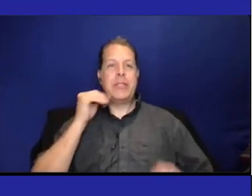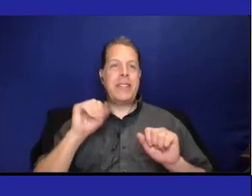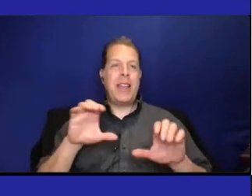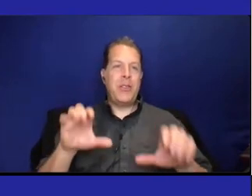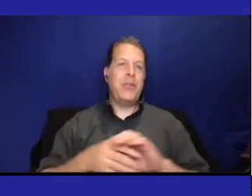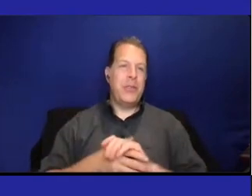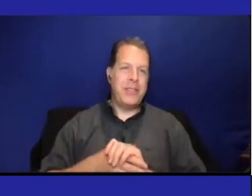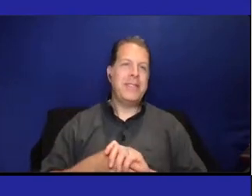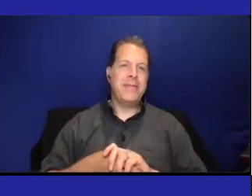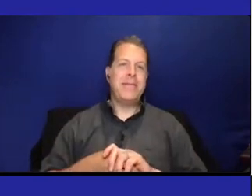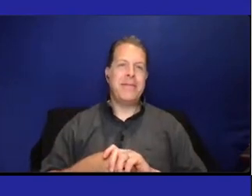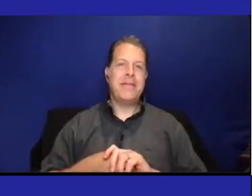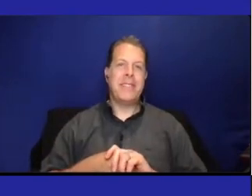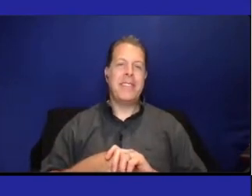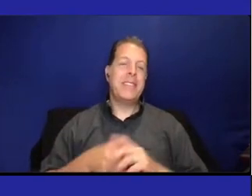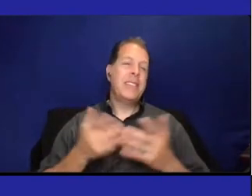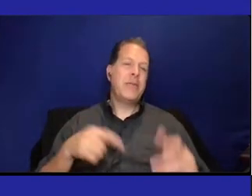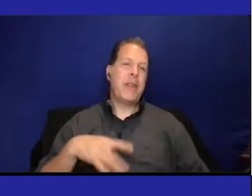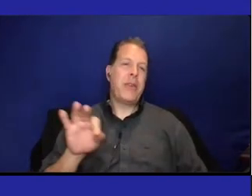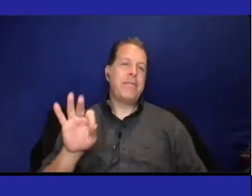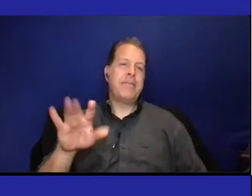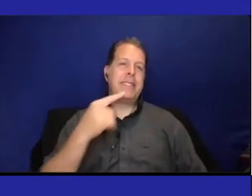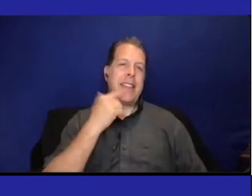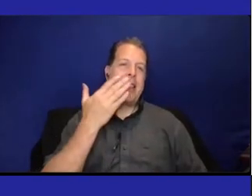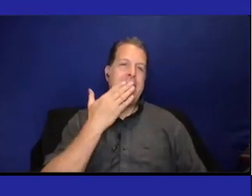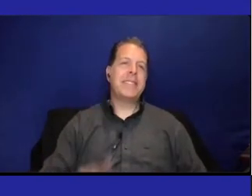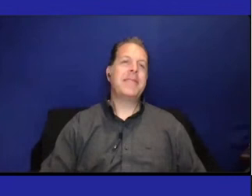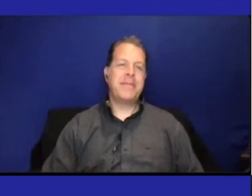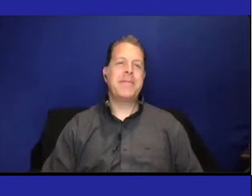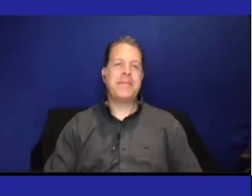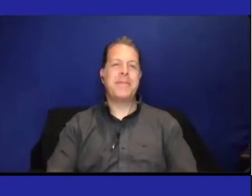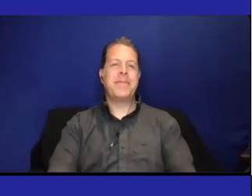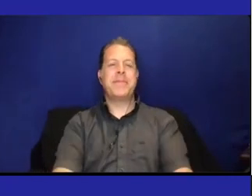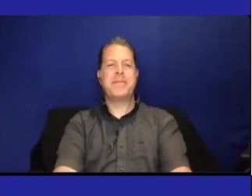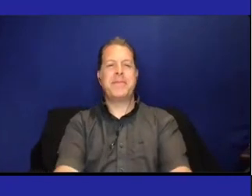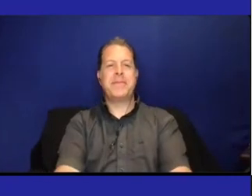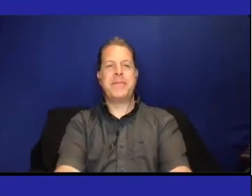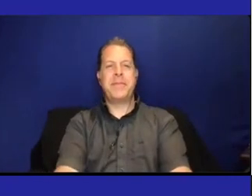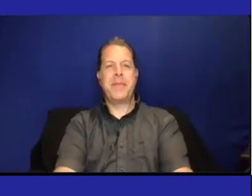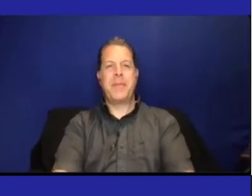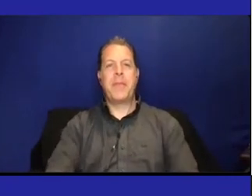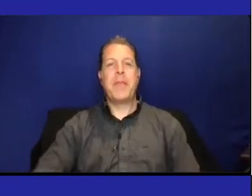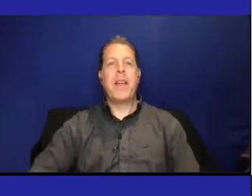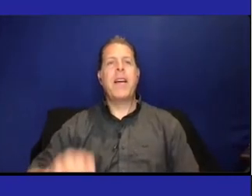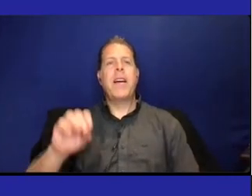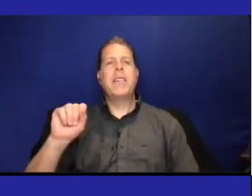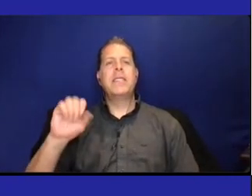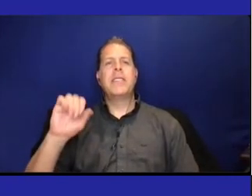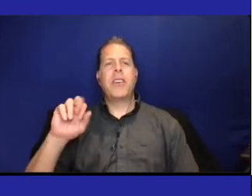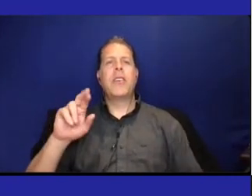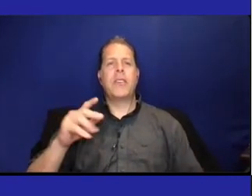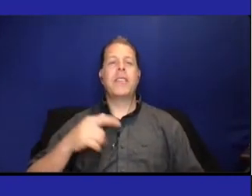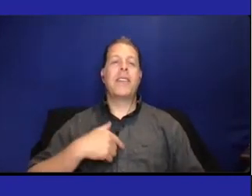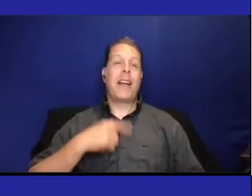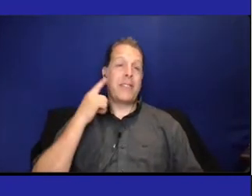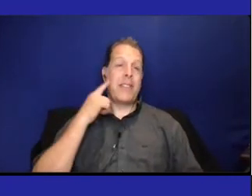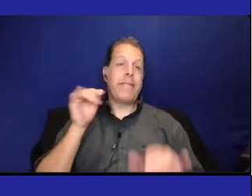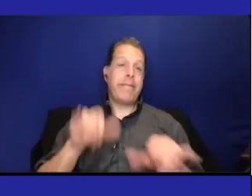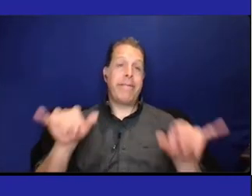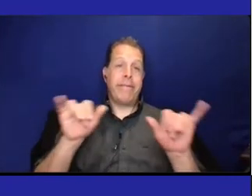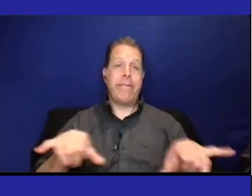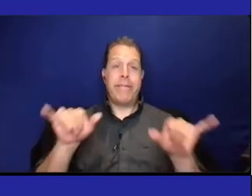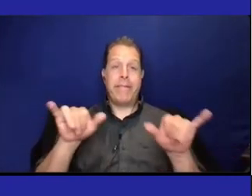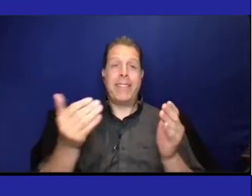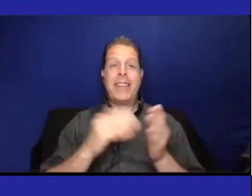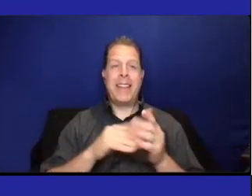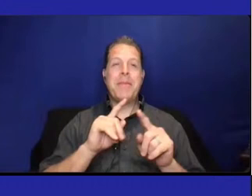That's all I got to say. Thank you. Thank you. Thank you. Oscar, I sound like a broken record on this, but I have to say it